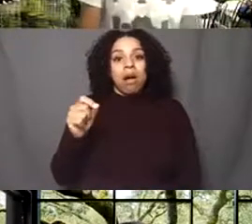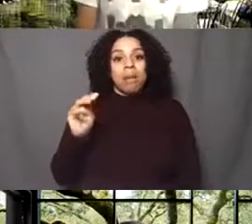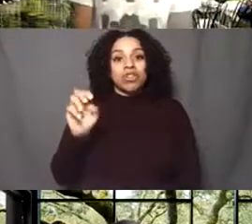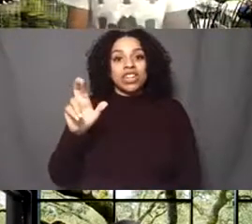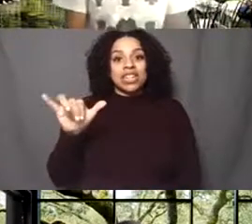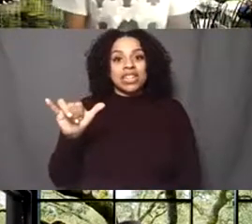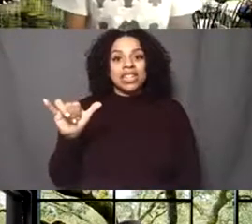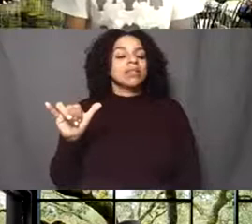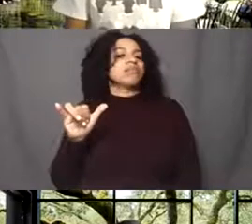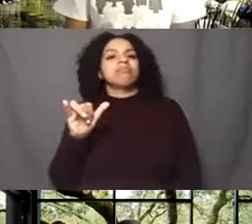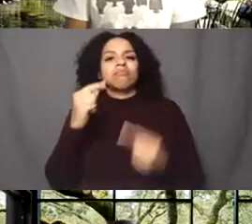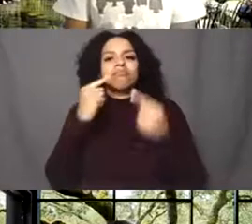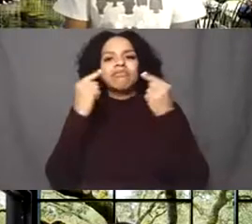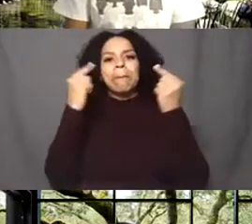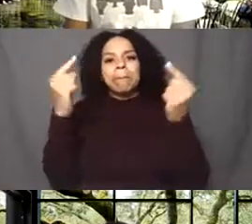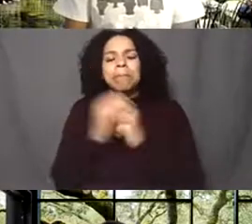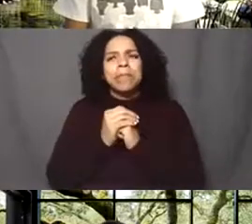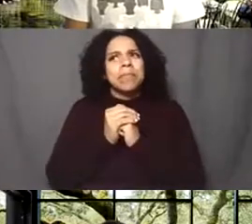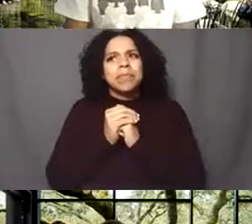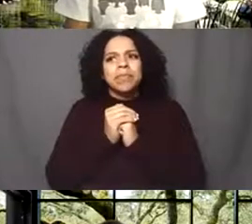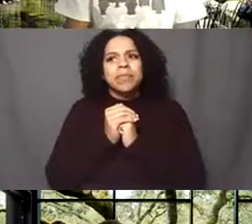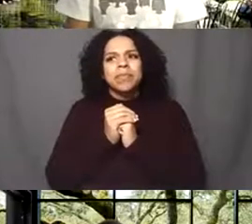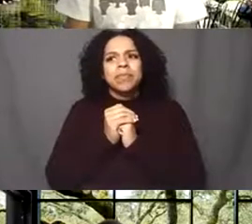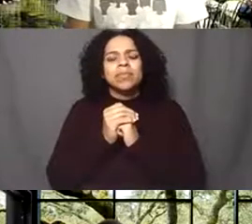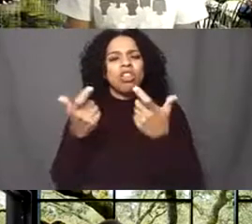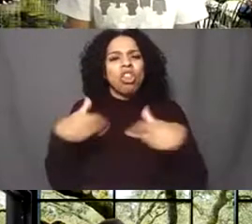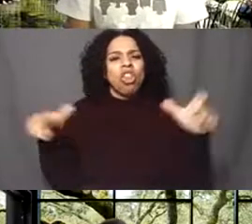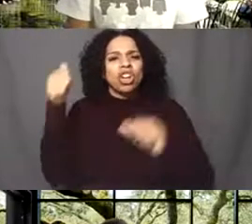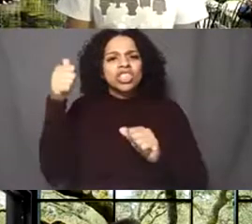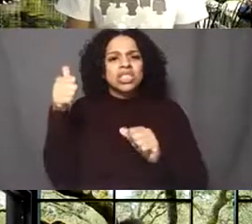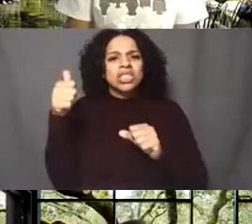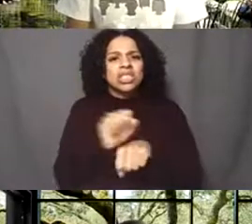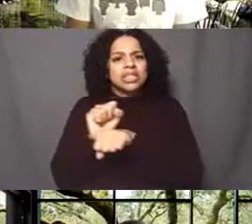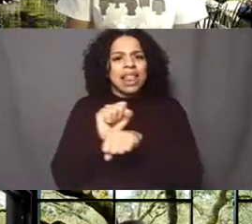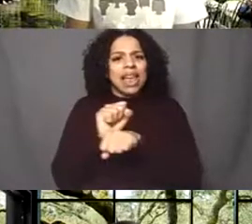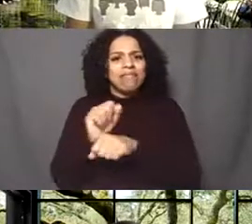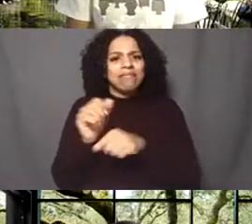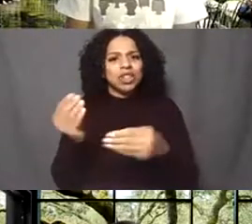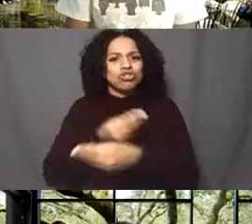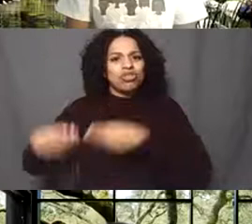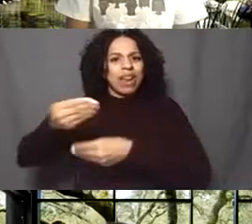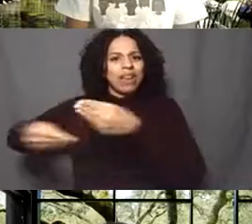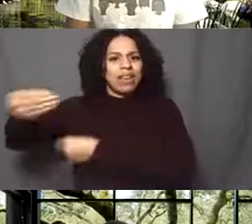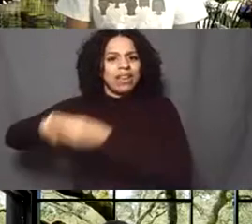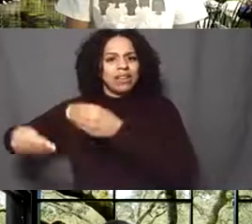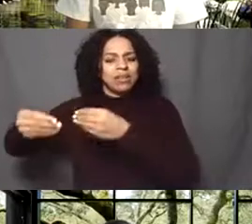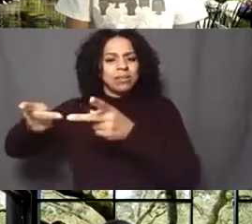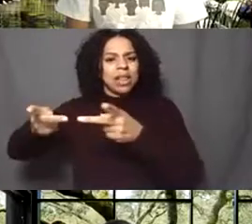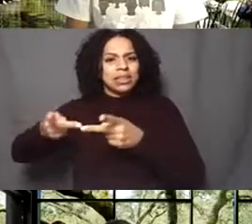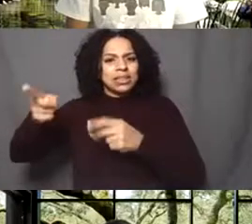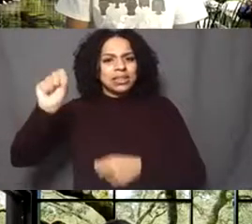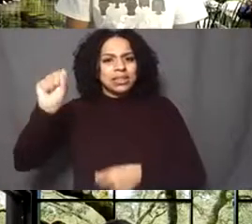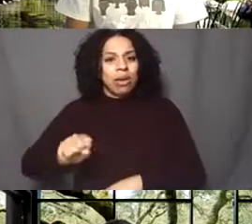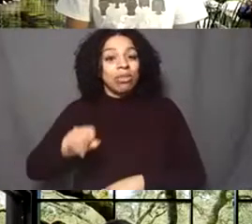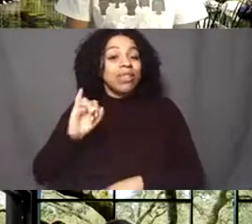was the largest kind of slave trading port in the Deep South. If you go to Montgomery right now, you can